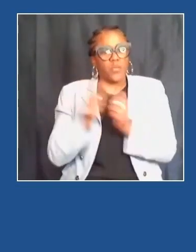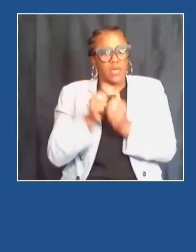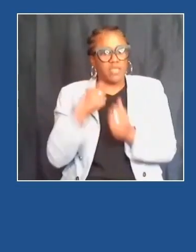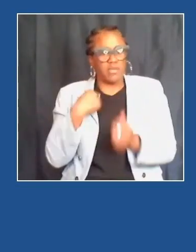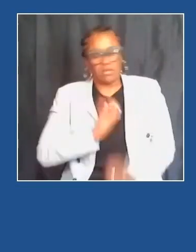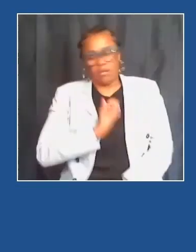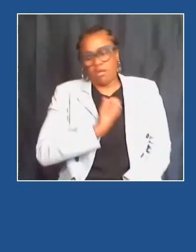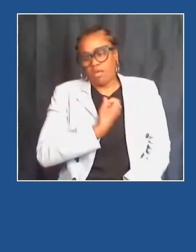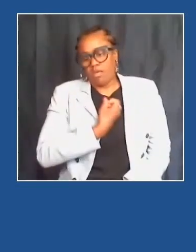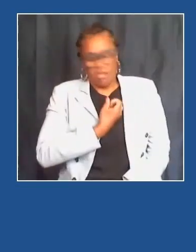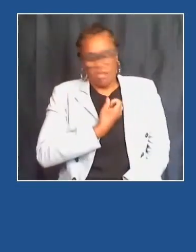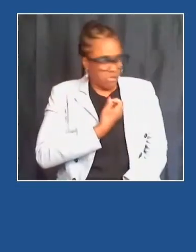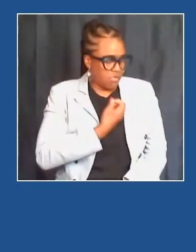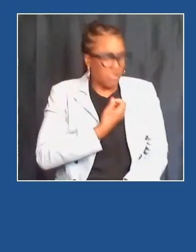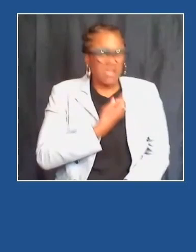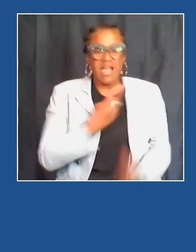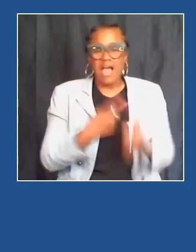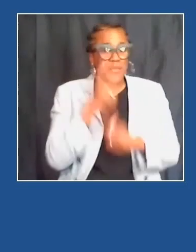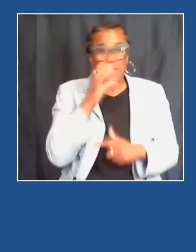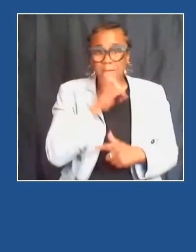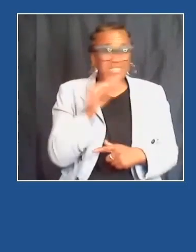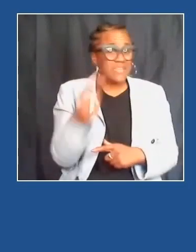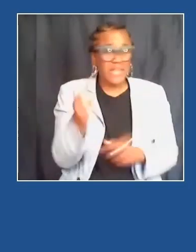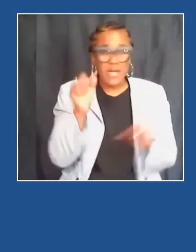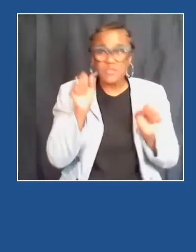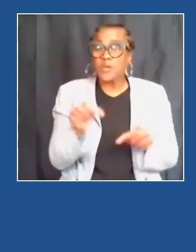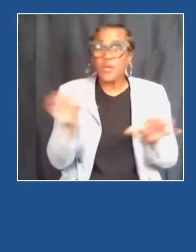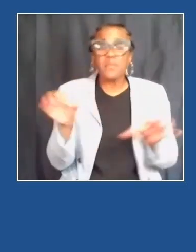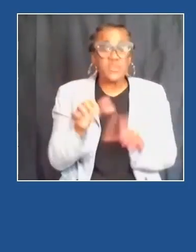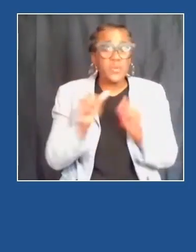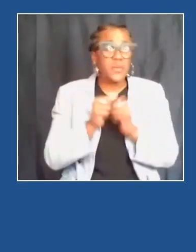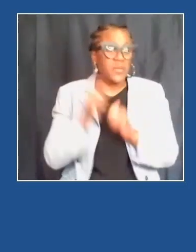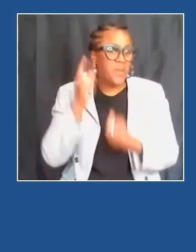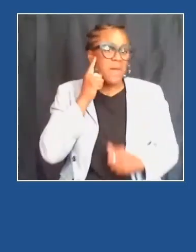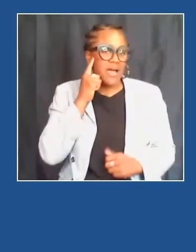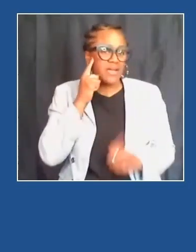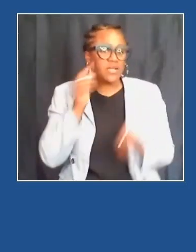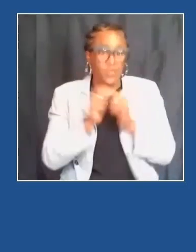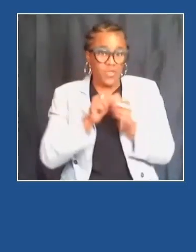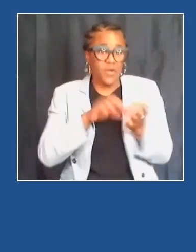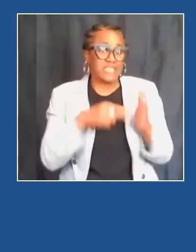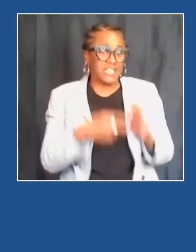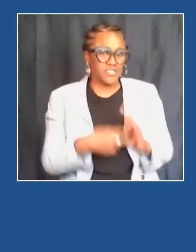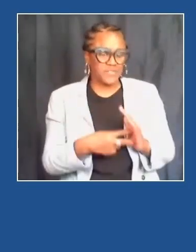miss something else that we could be doing with our mind, with our attention.